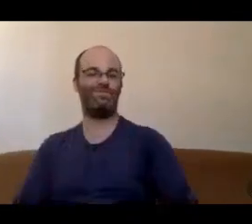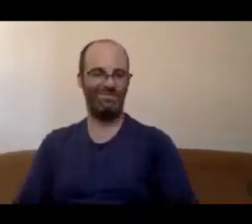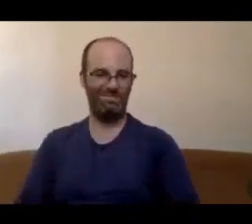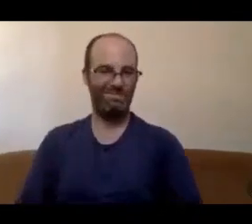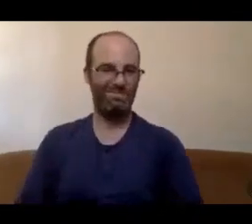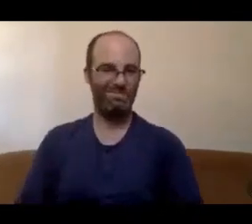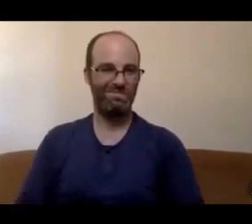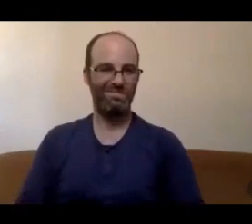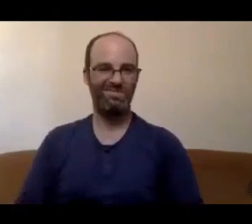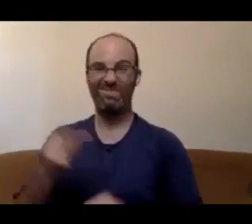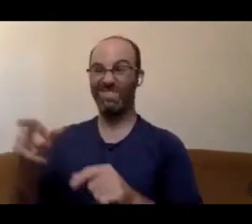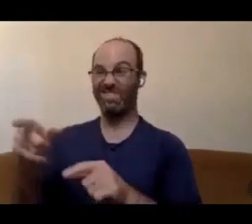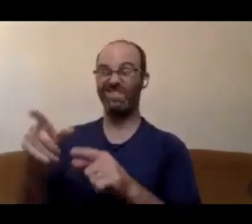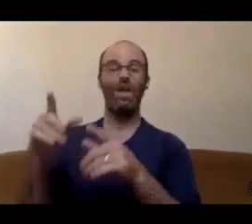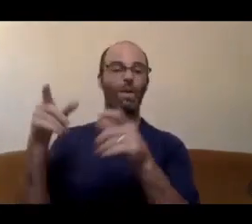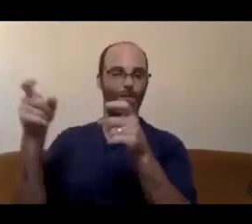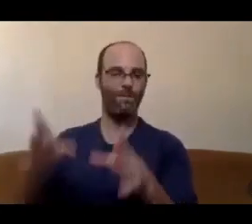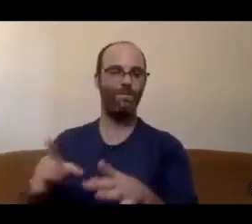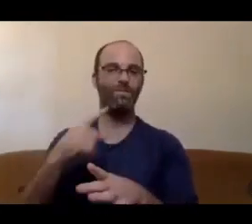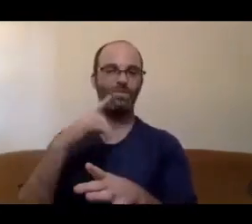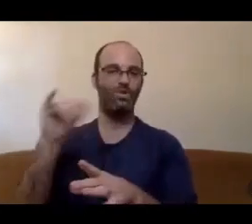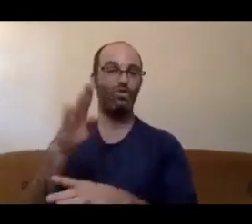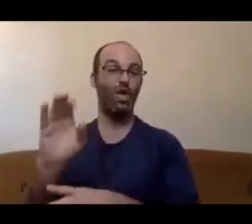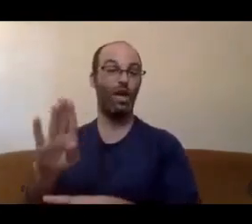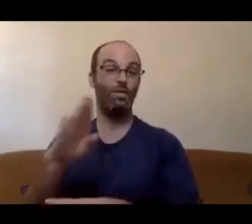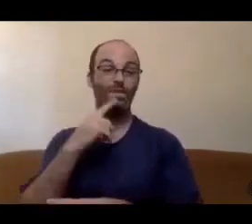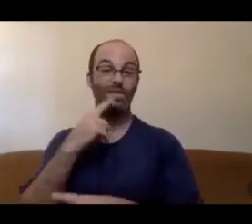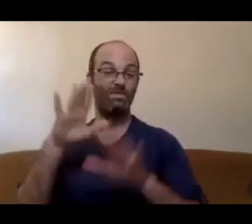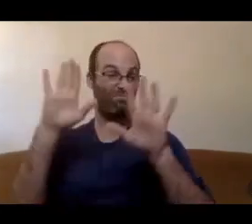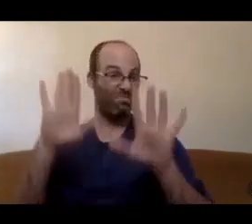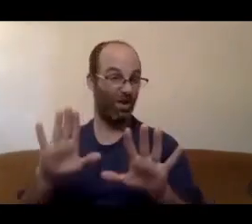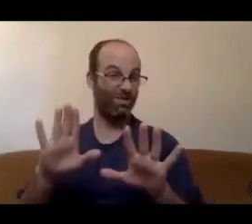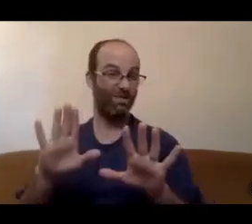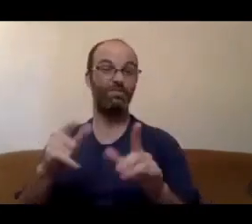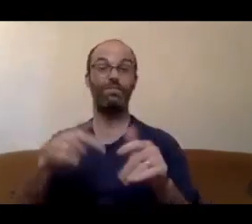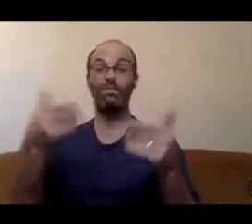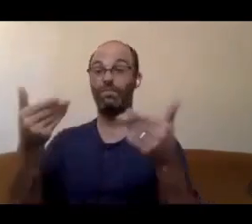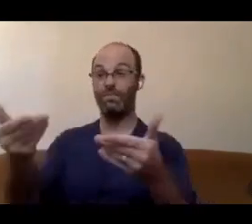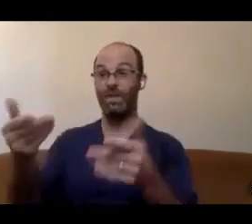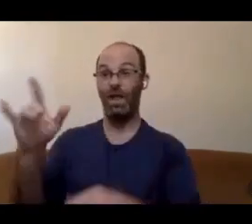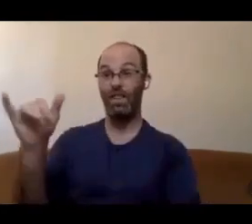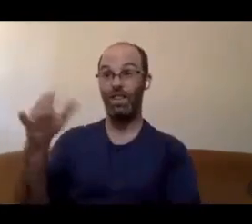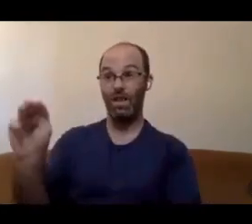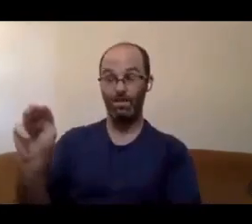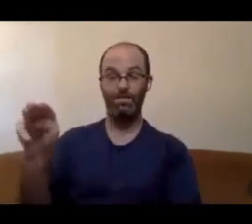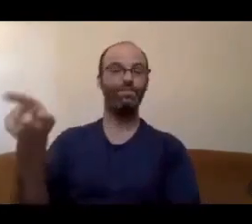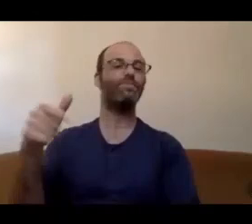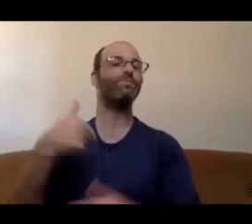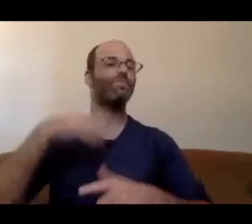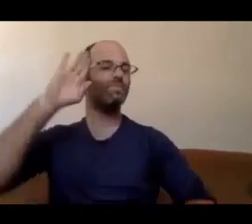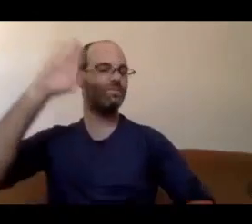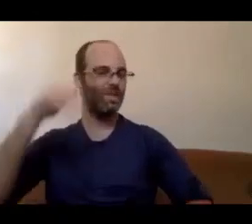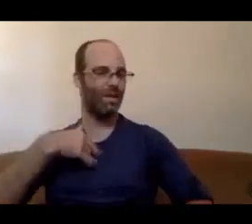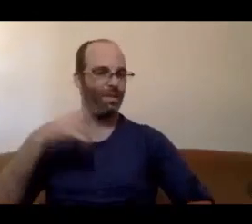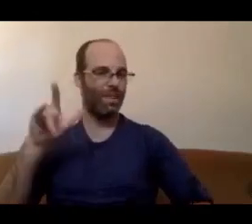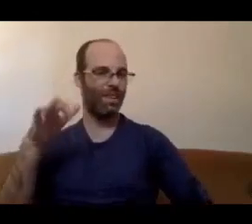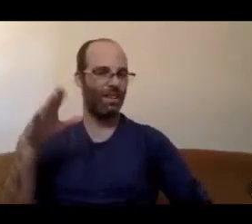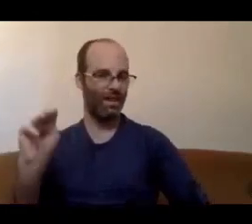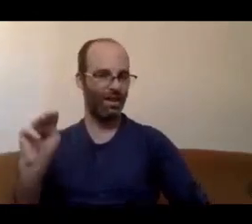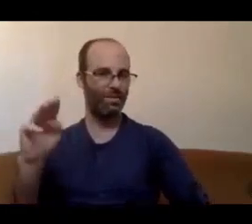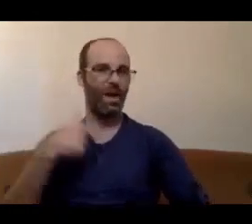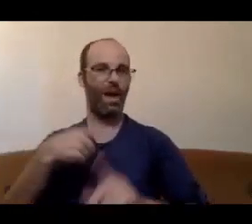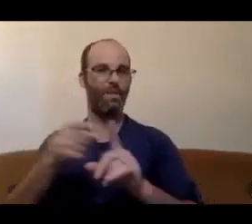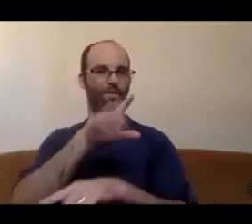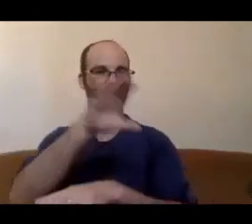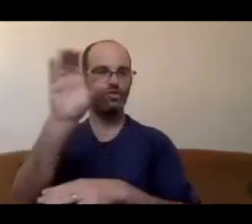That's awesome. Thank you. And Liam, can you introduce yourself? Hello, my name is Liam Erven. I am from Chicago,